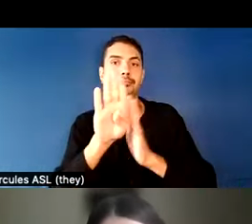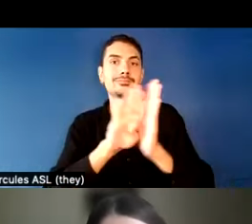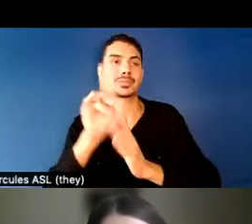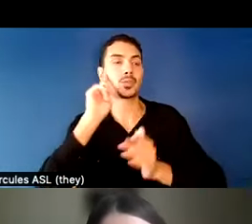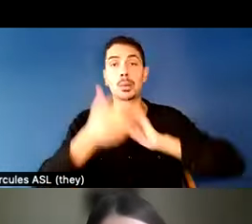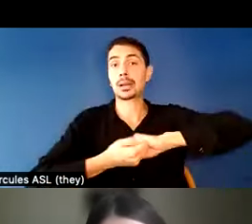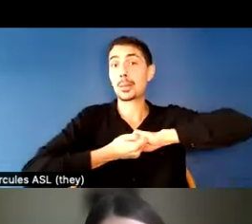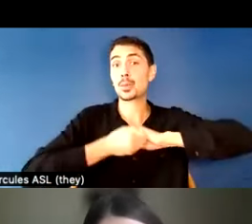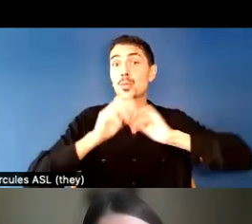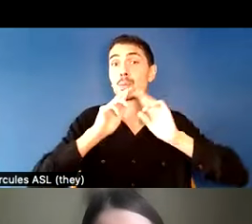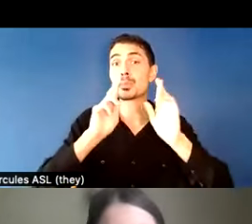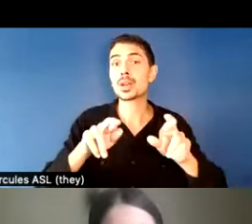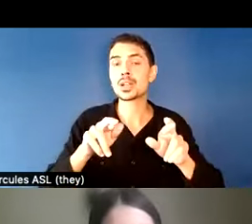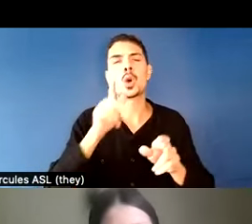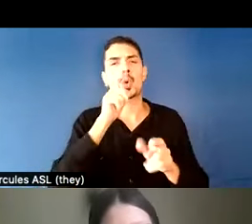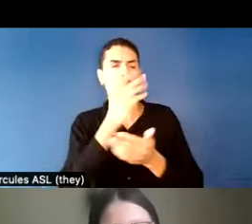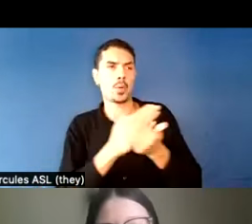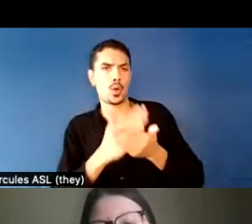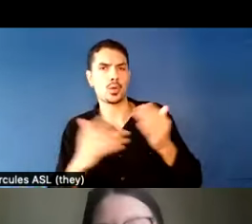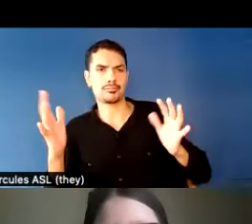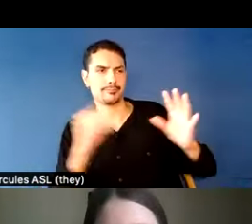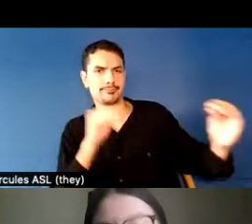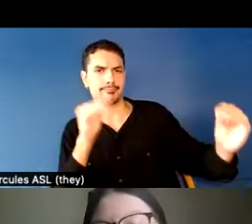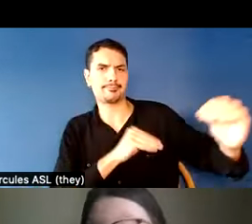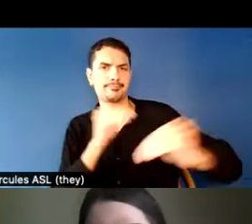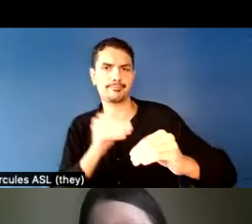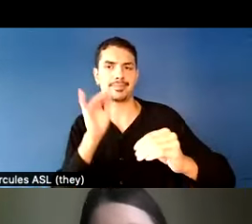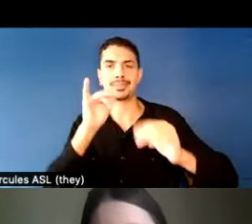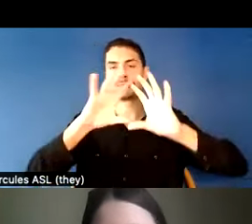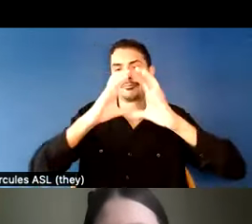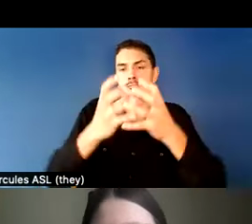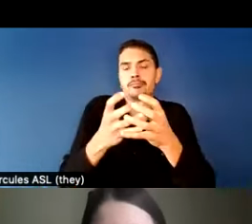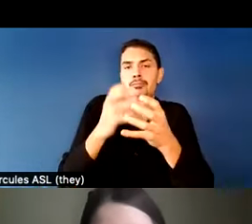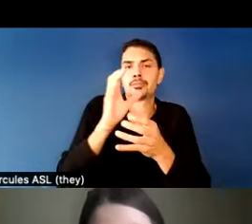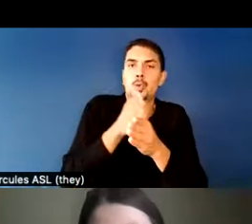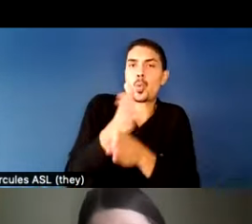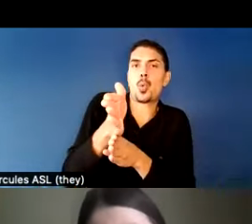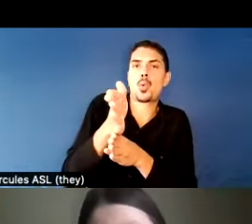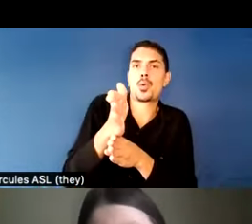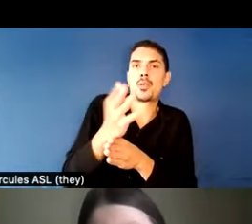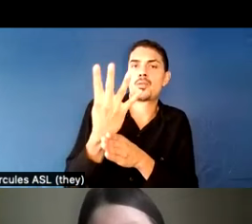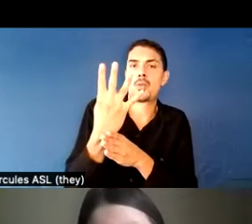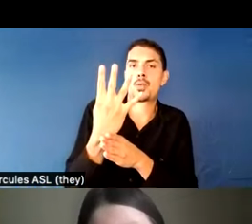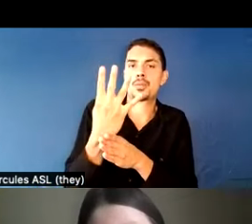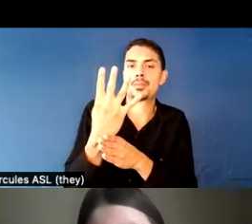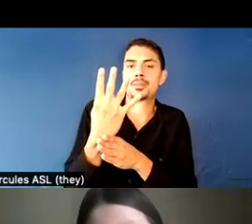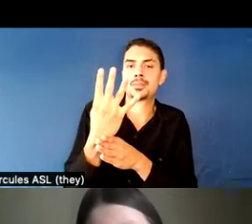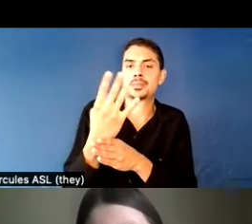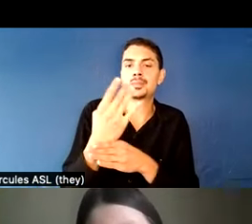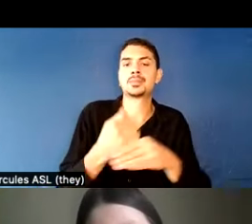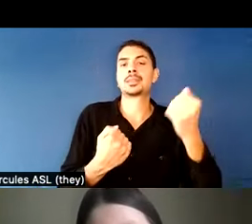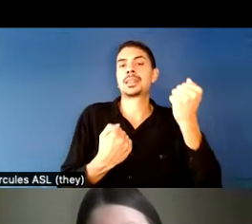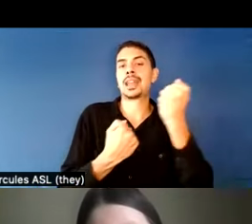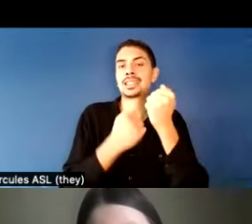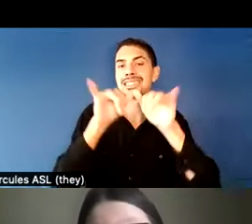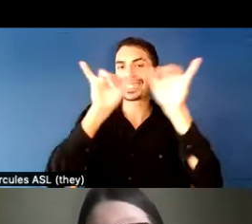response, who was part of that. And the core four that I call them are advocacy. I feel that having systems